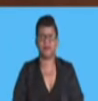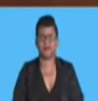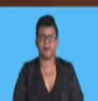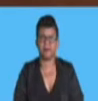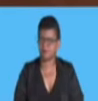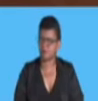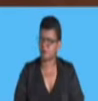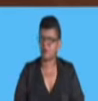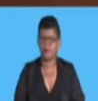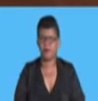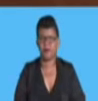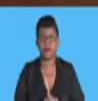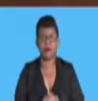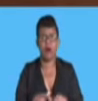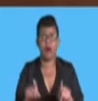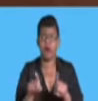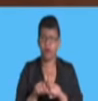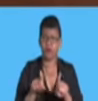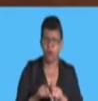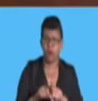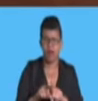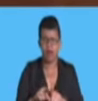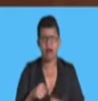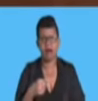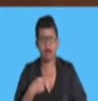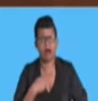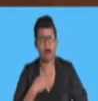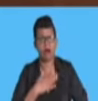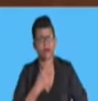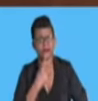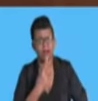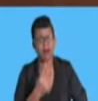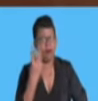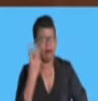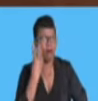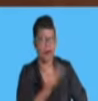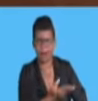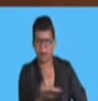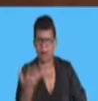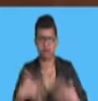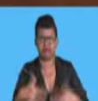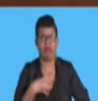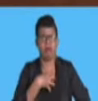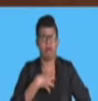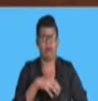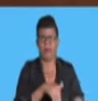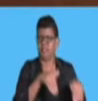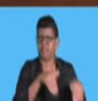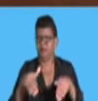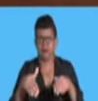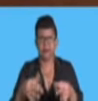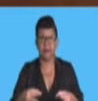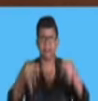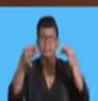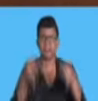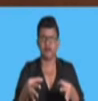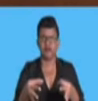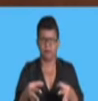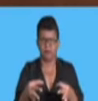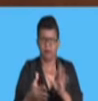I must also acknowledge the increase in the number of women participating in national decision-making at the highest